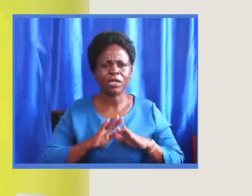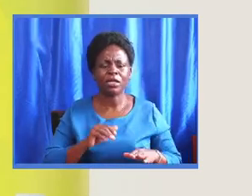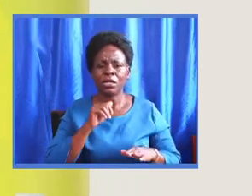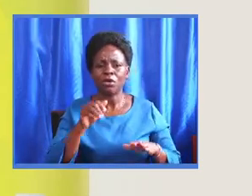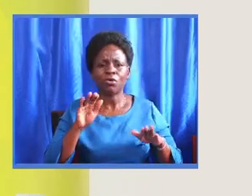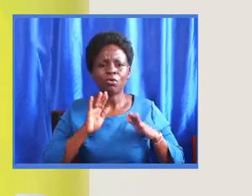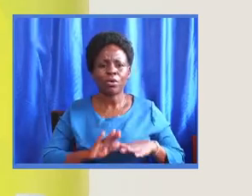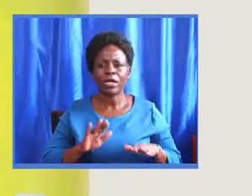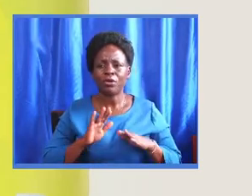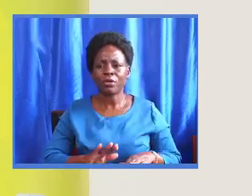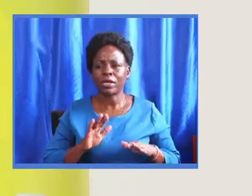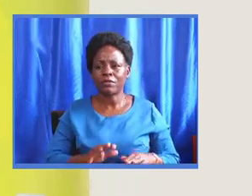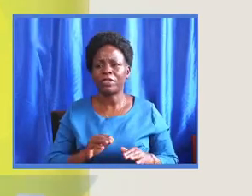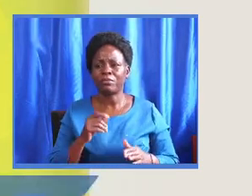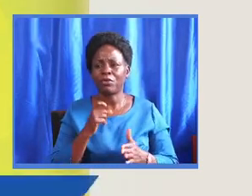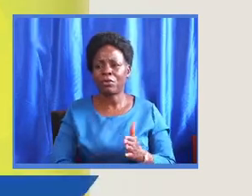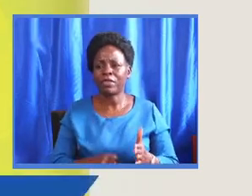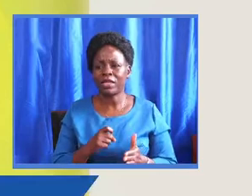Yet.